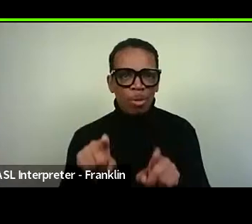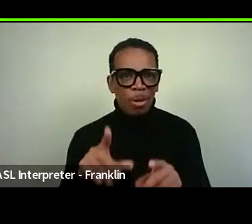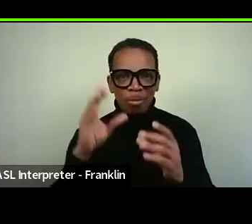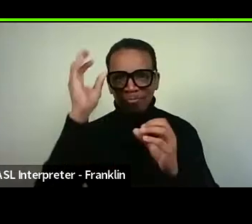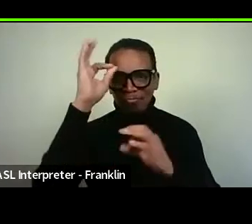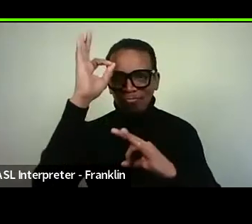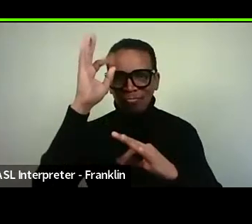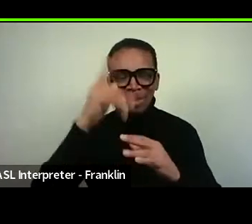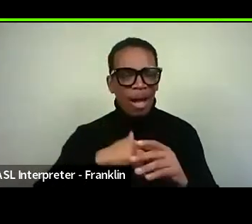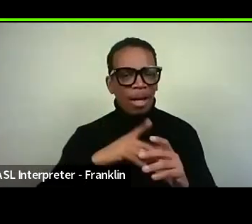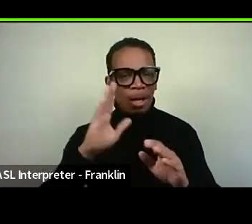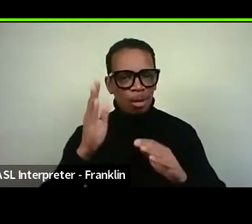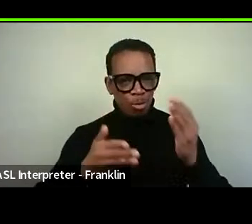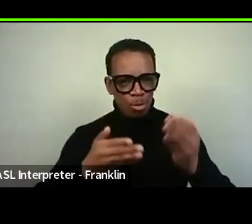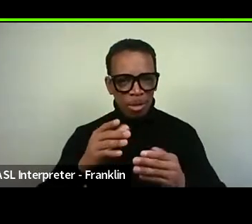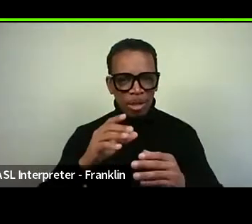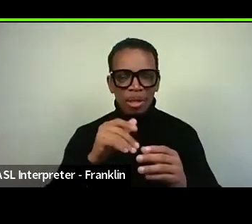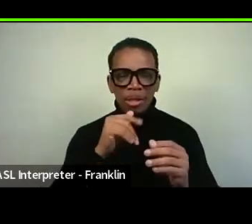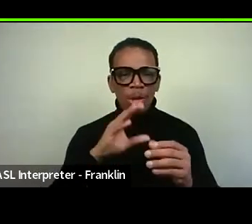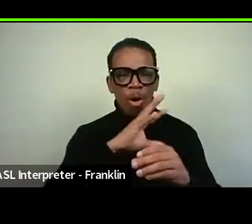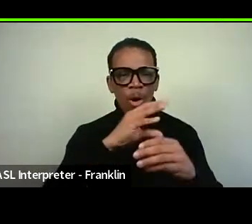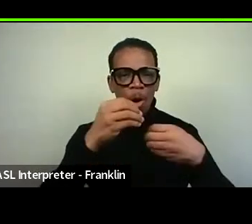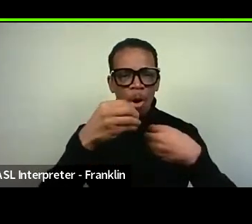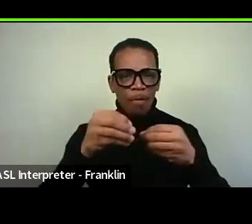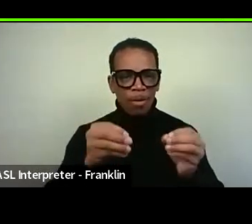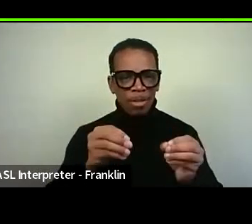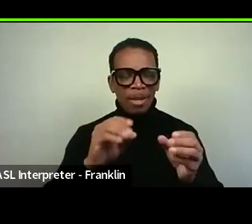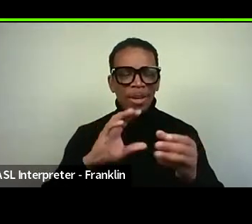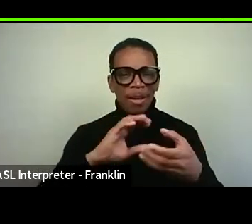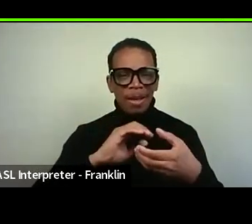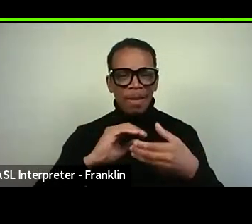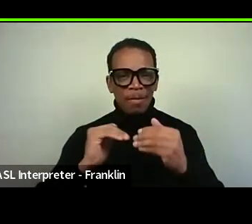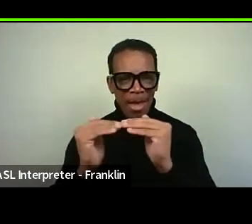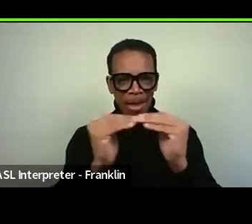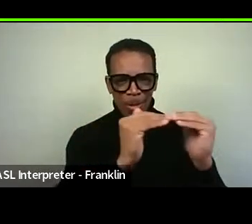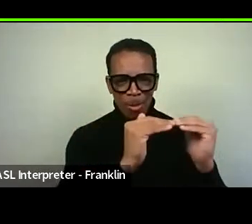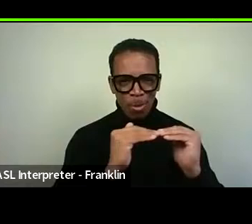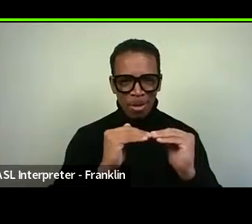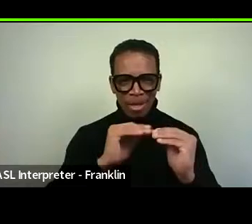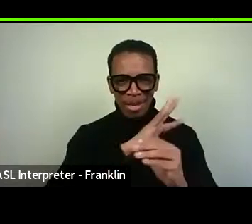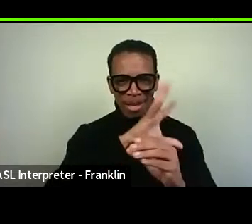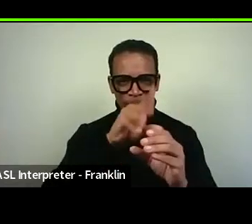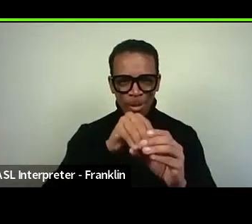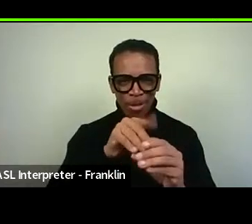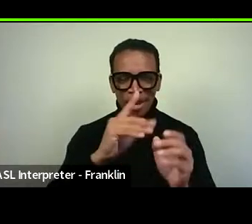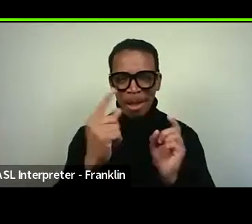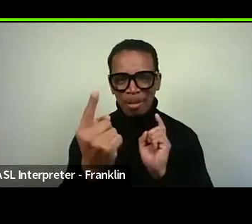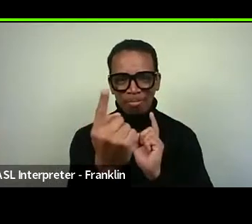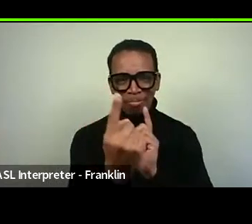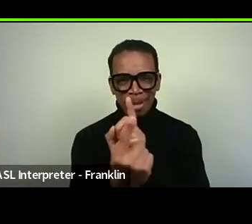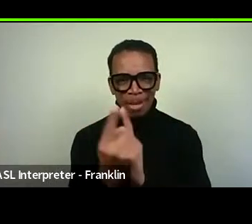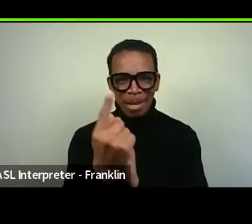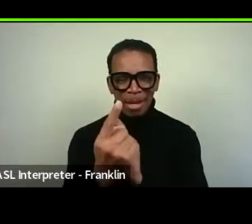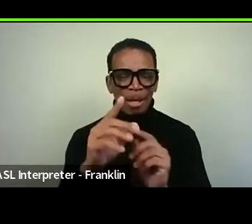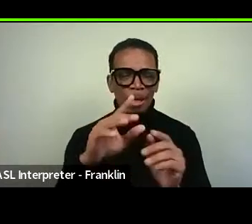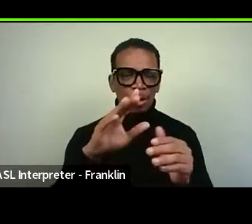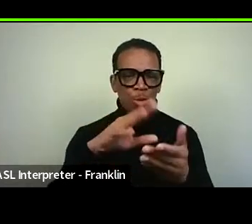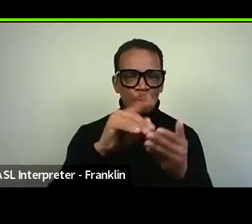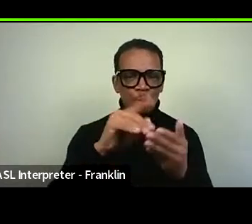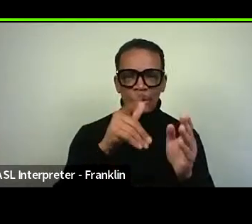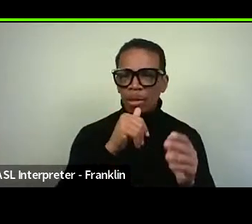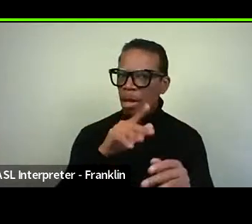introduced to the Office of Equity and Inclusion. And then I met students that were involved in, it wasn't called the